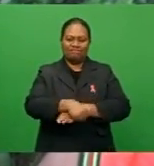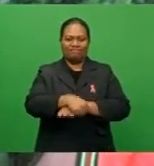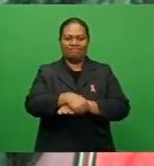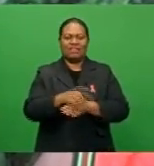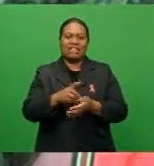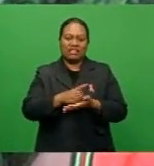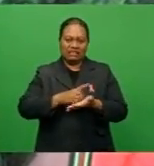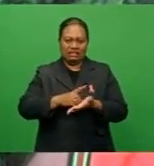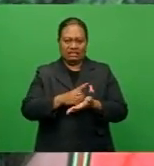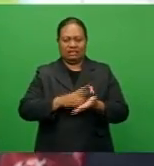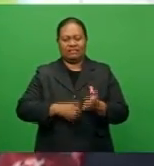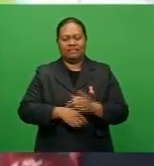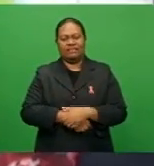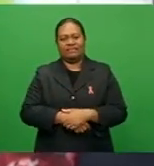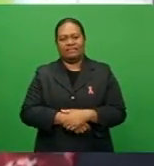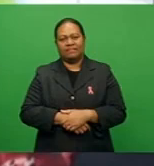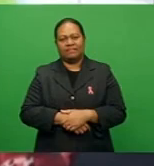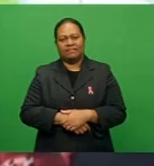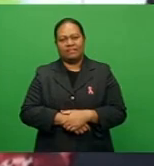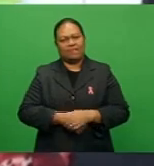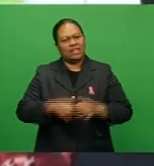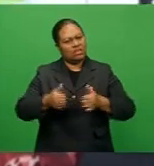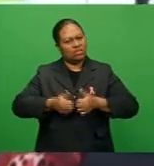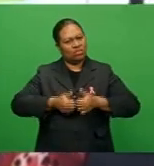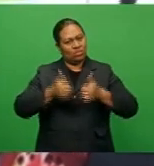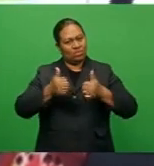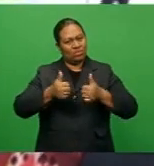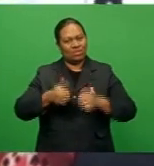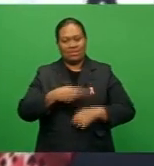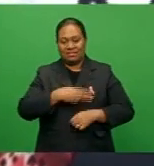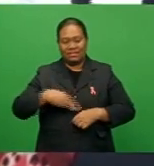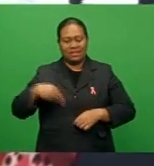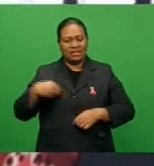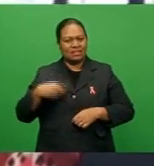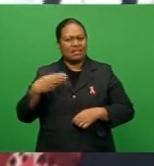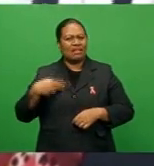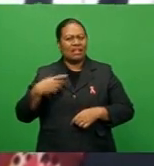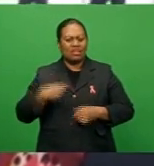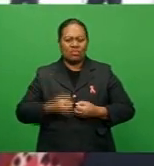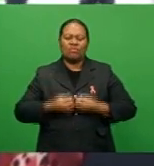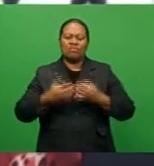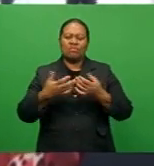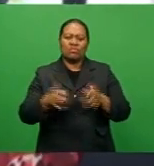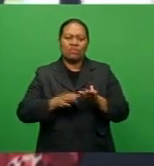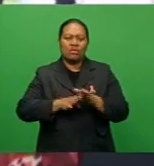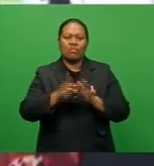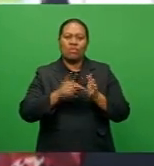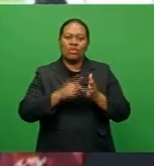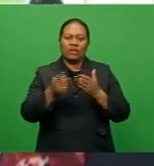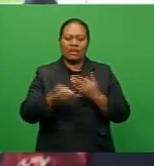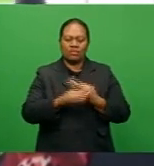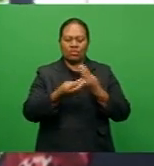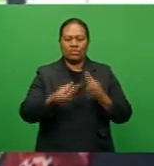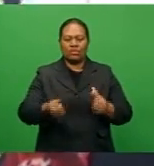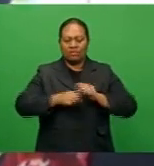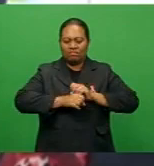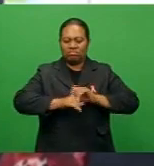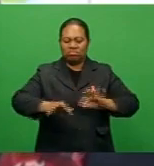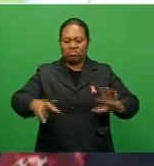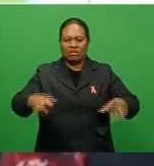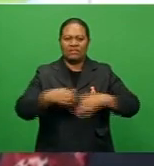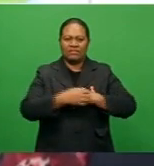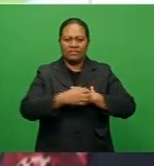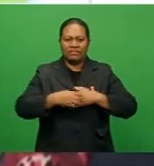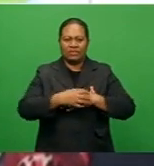disease. It's a good move by the Ministry of Health in putting in place a program to address the spread of scabies.